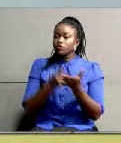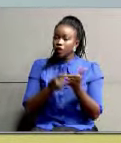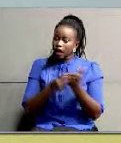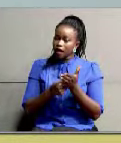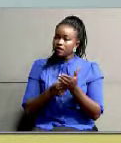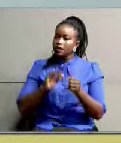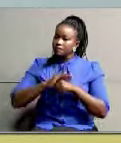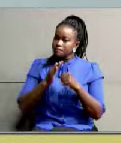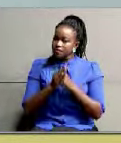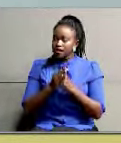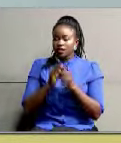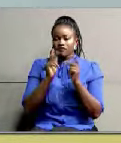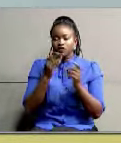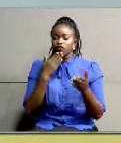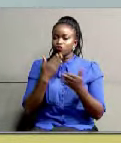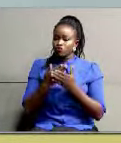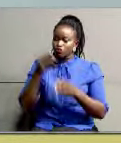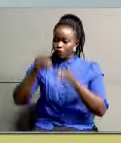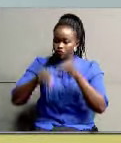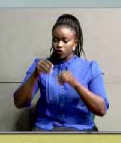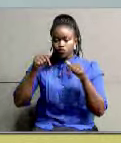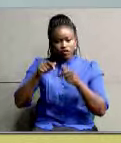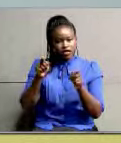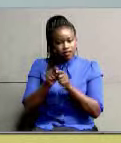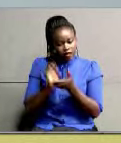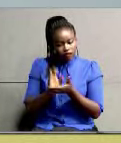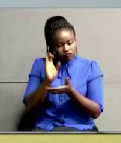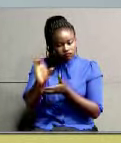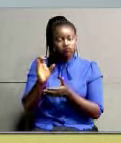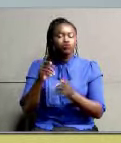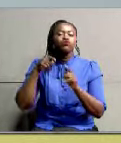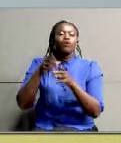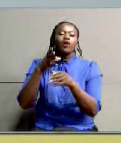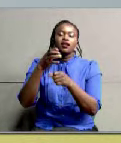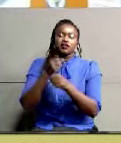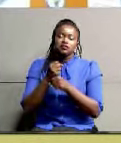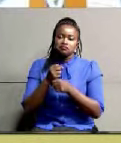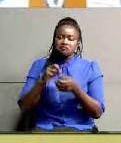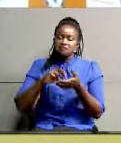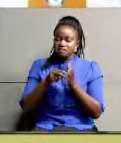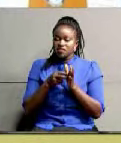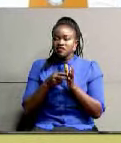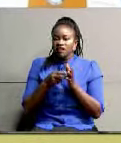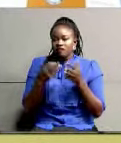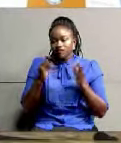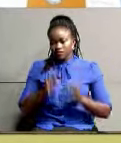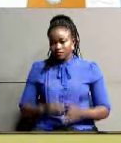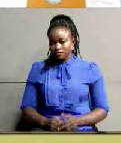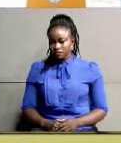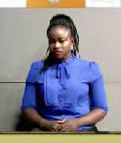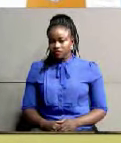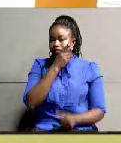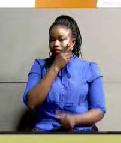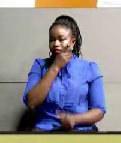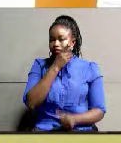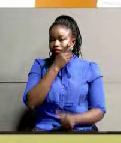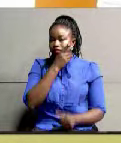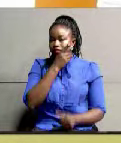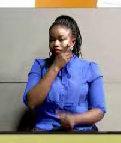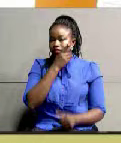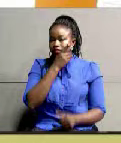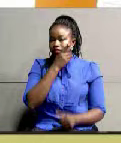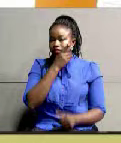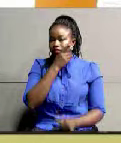very substantial contribution to it, just like other countries in the sub-region. Mm. The Desert Locust Control Organization